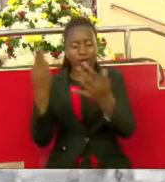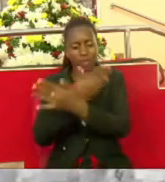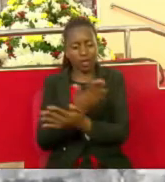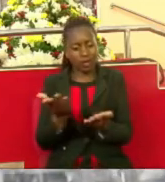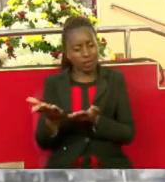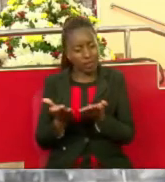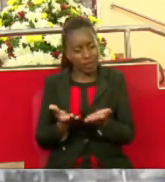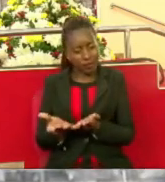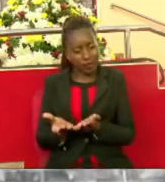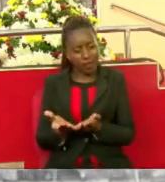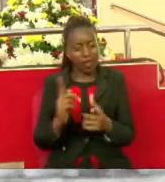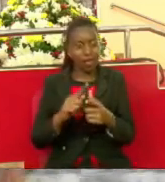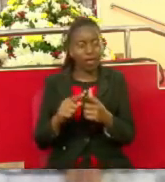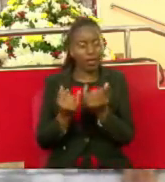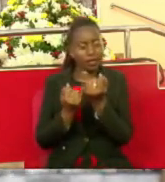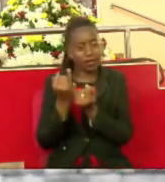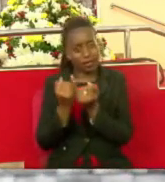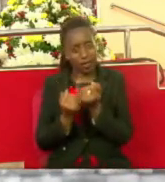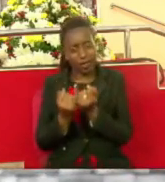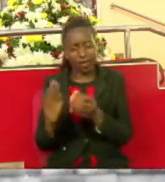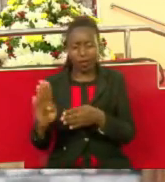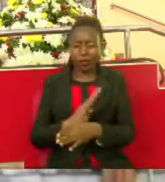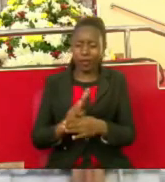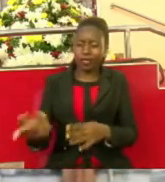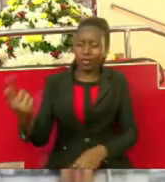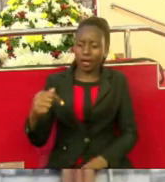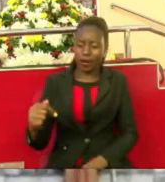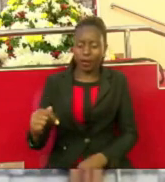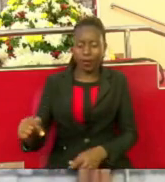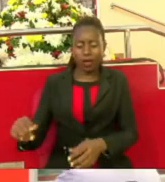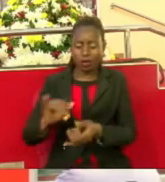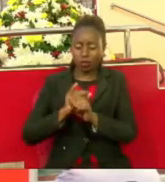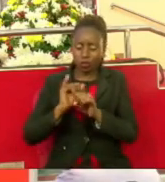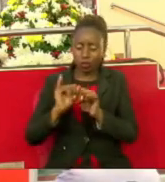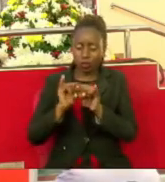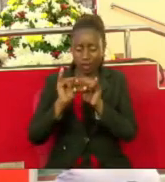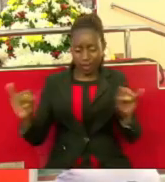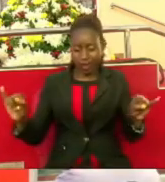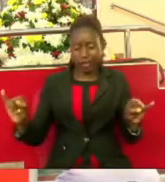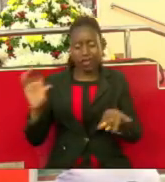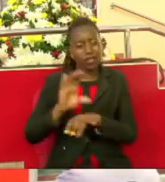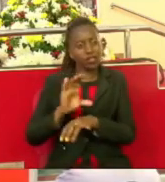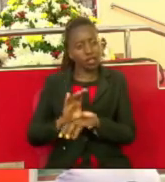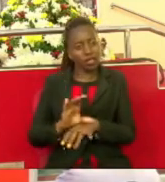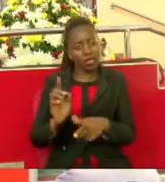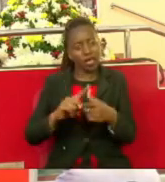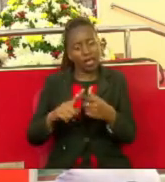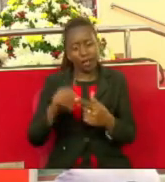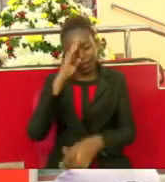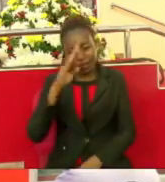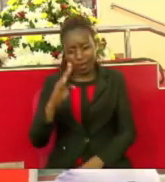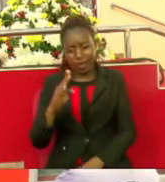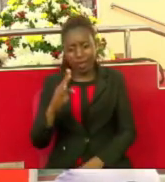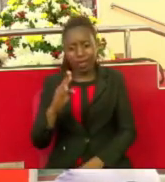And Saturday, he's busy coming to clean the church and all that. And praise the Lord, on Sunday, he's there from morning